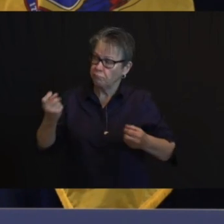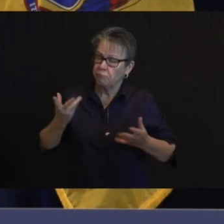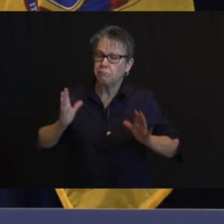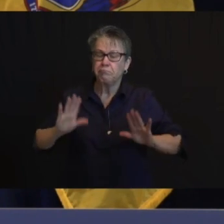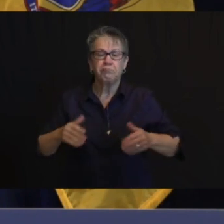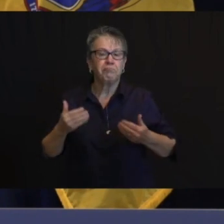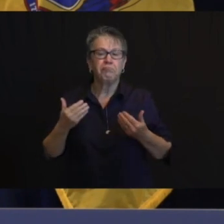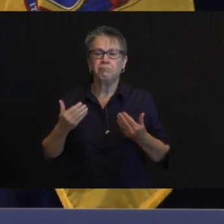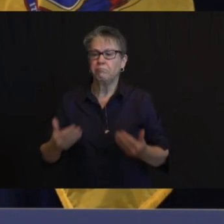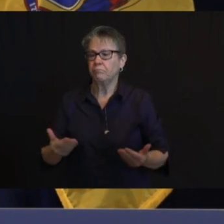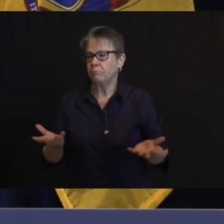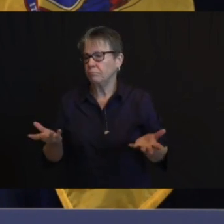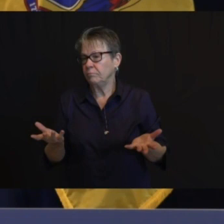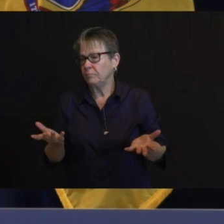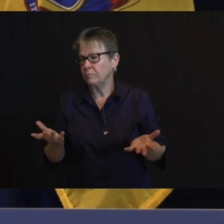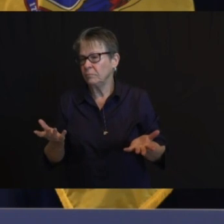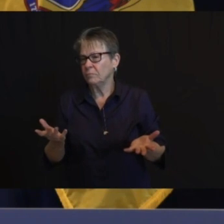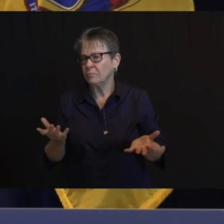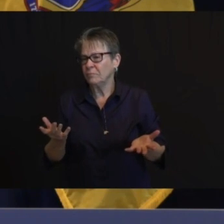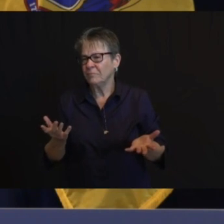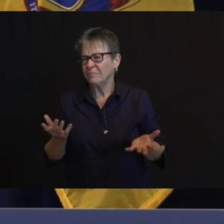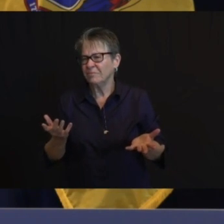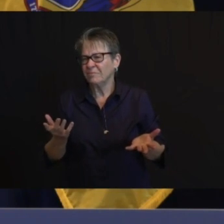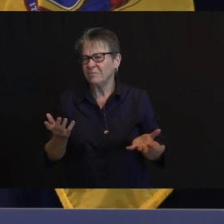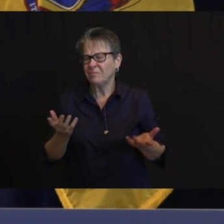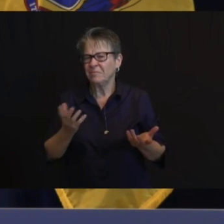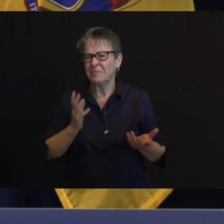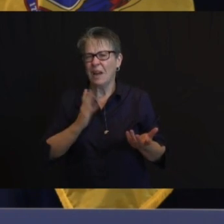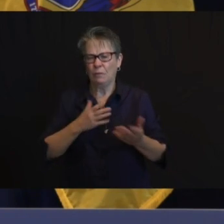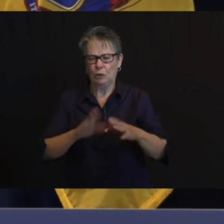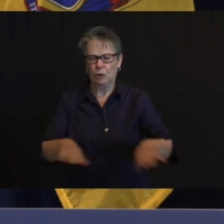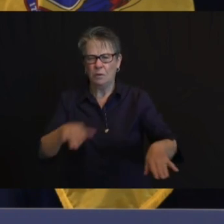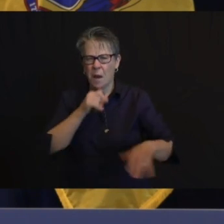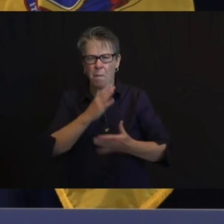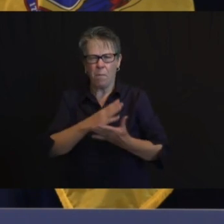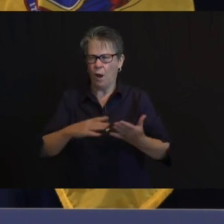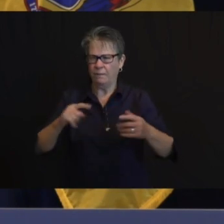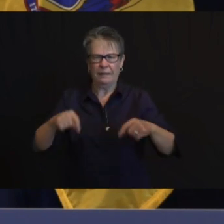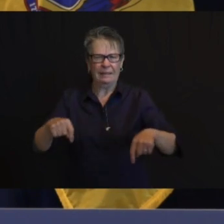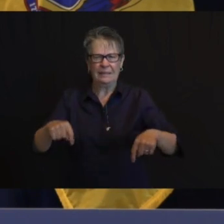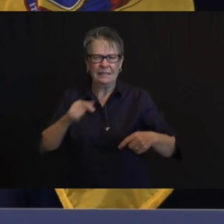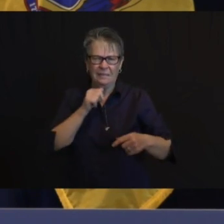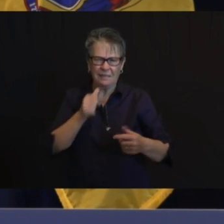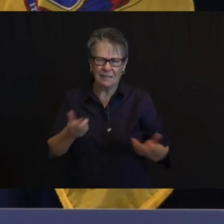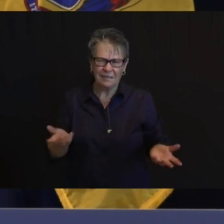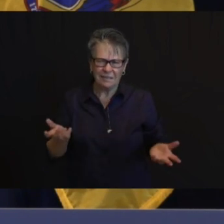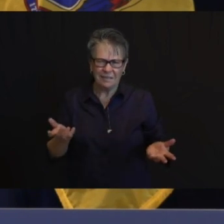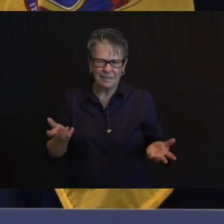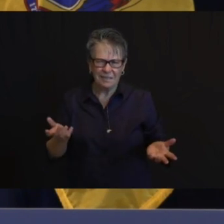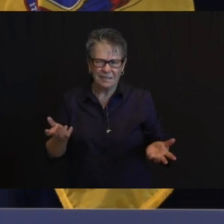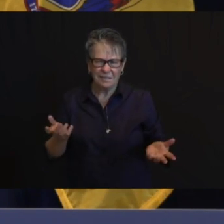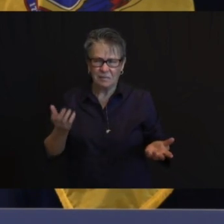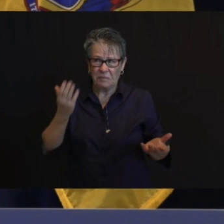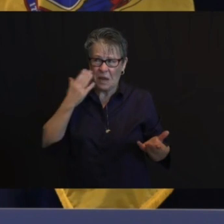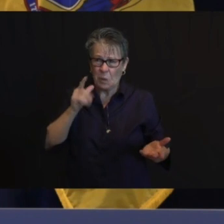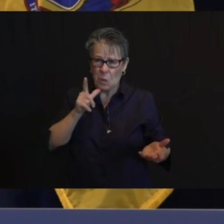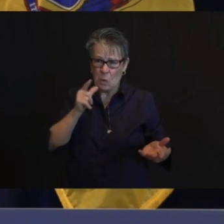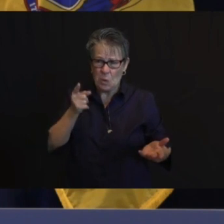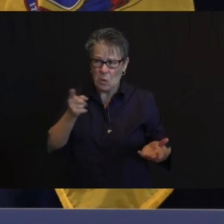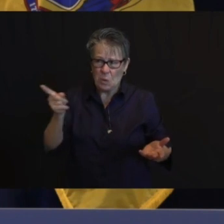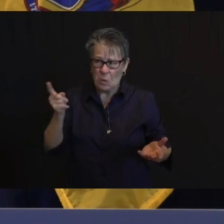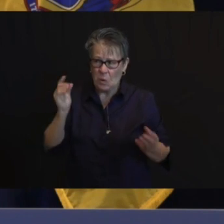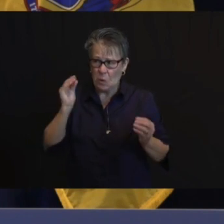that, and so that's one observation. The second one is this, though, and I don't even know who these people were, by the way. I have literally no idea who they